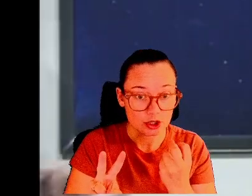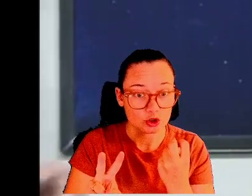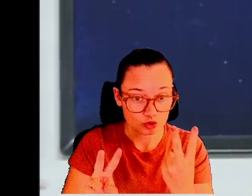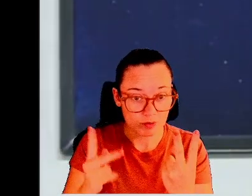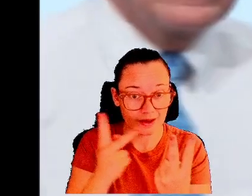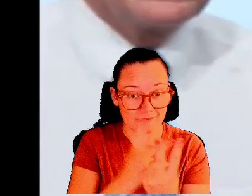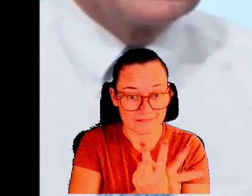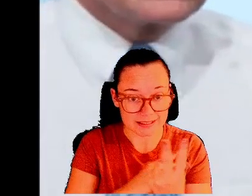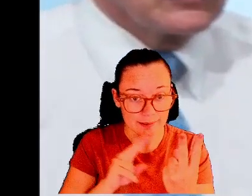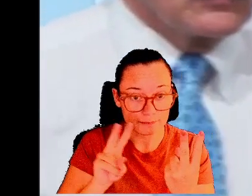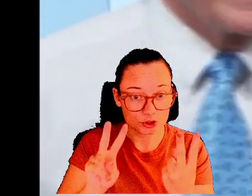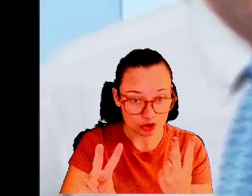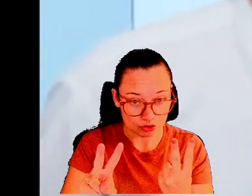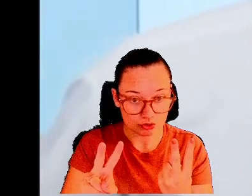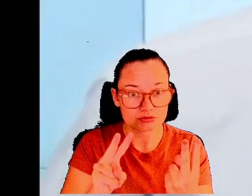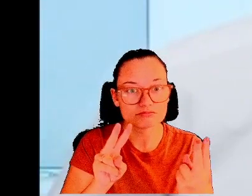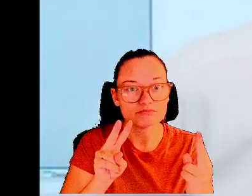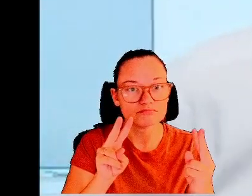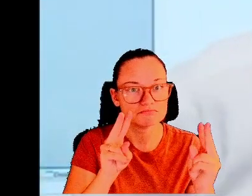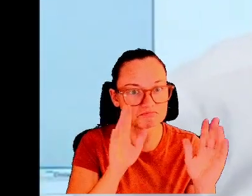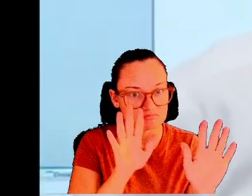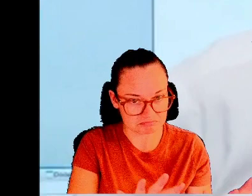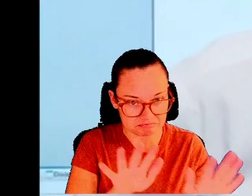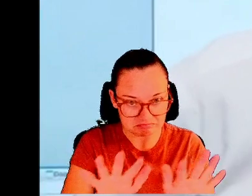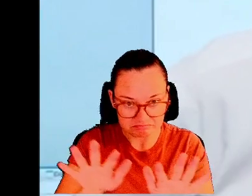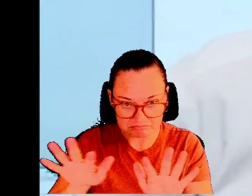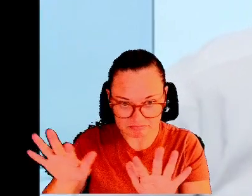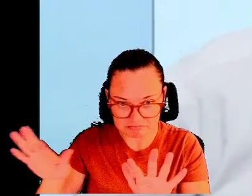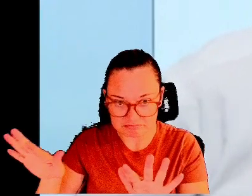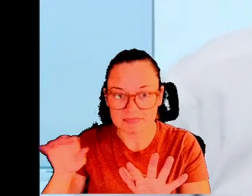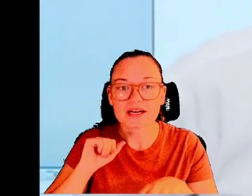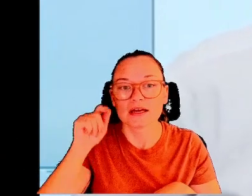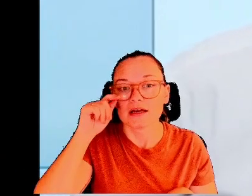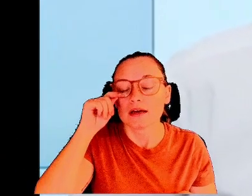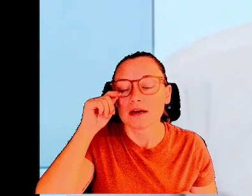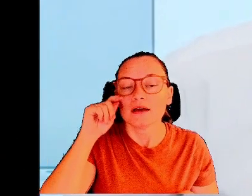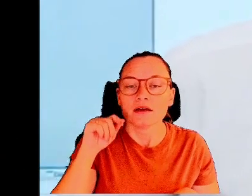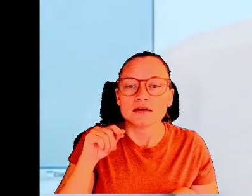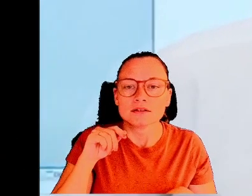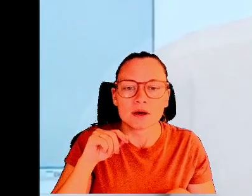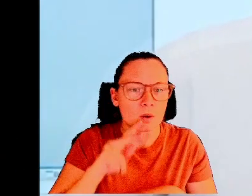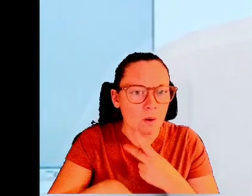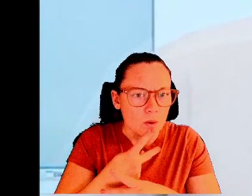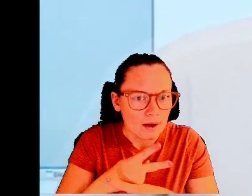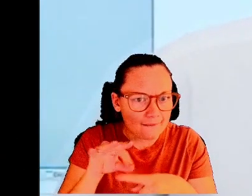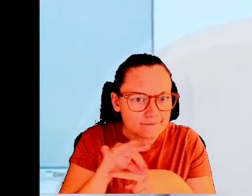so forth. So guess what kind of function this is?